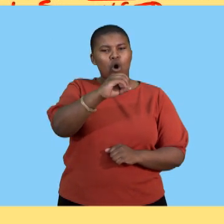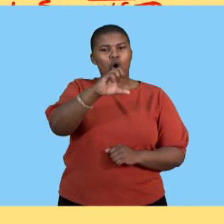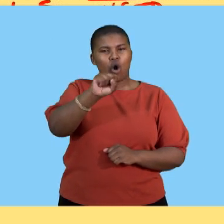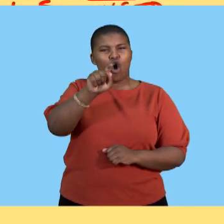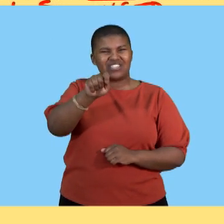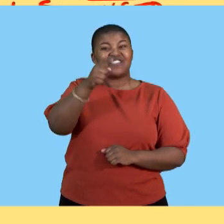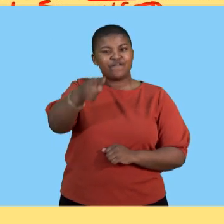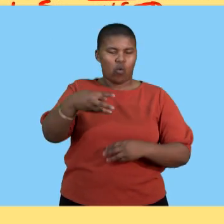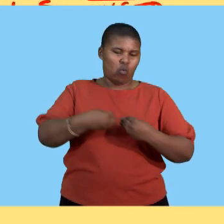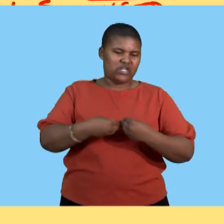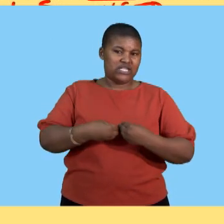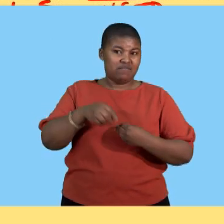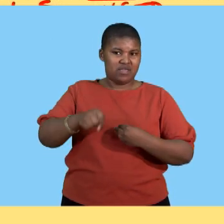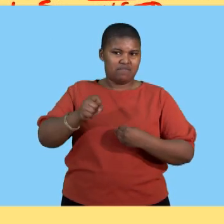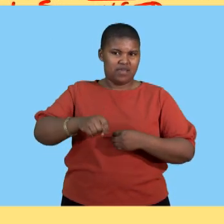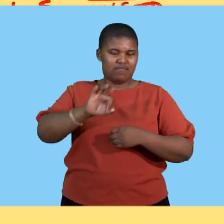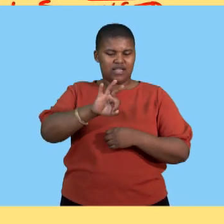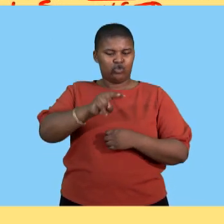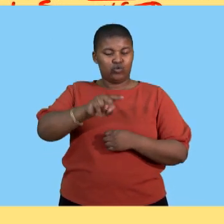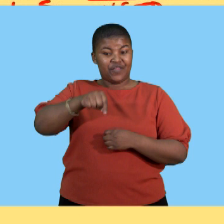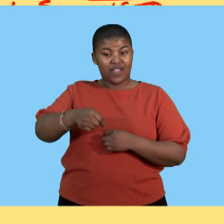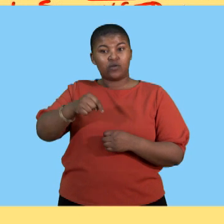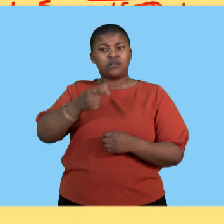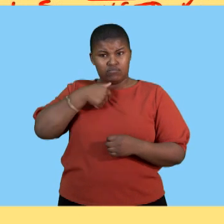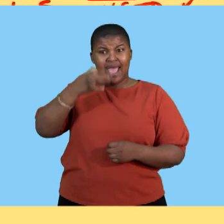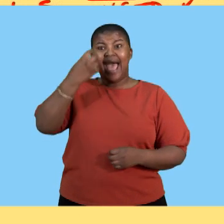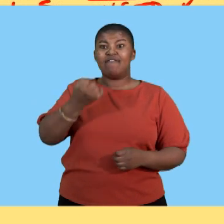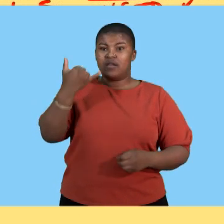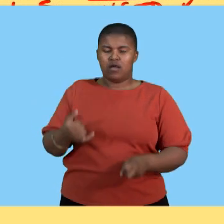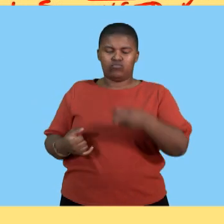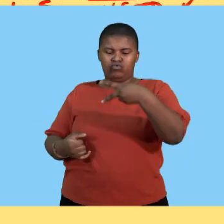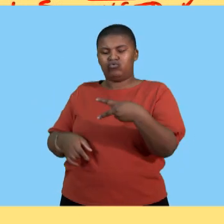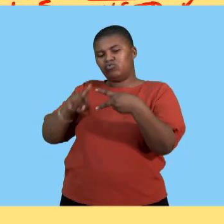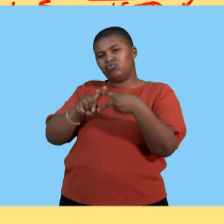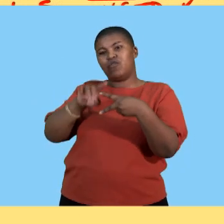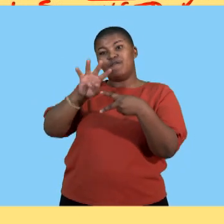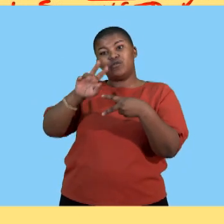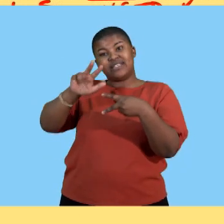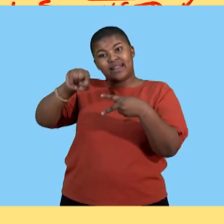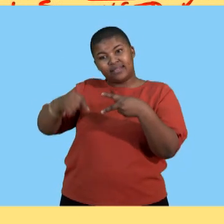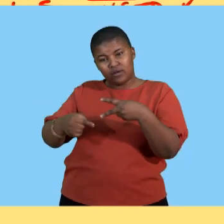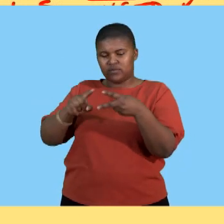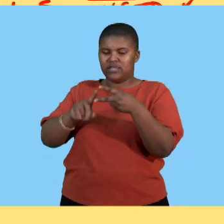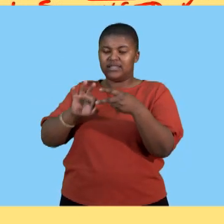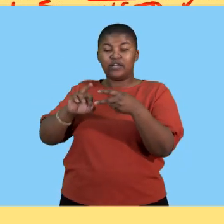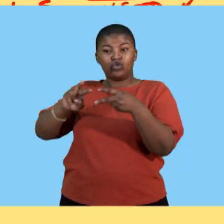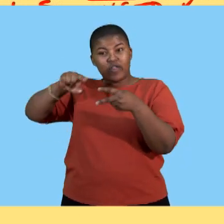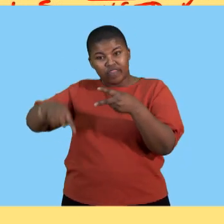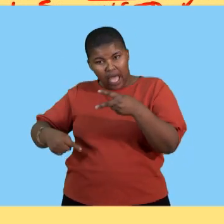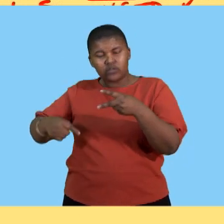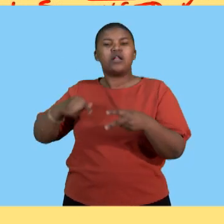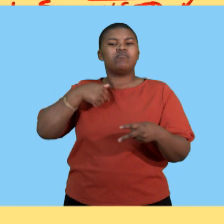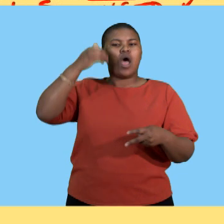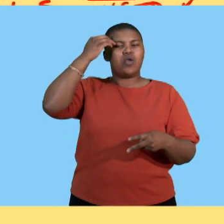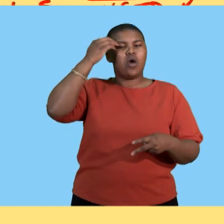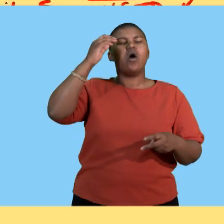goods. So I bring my 32,000 here. Once I have these two amounts, I now need to know, what do I do?